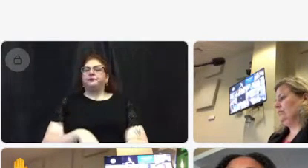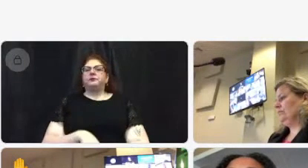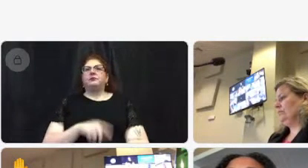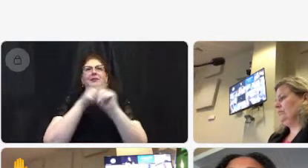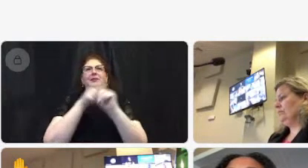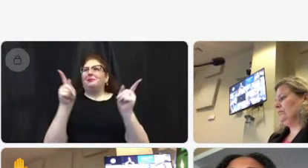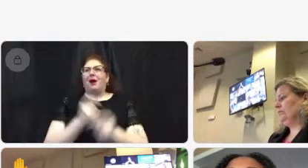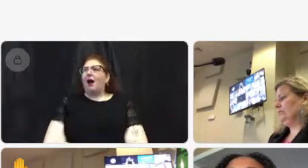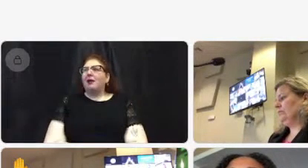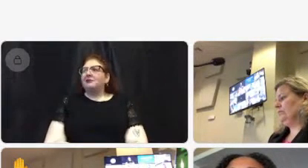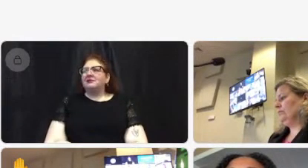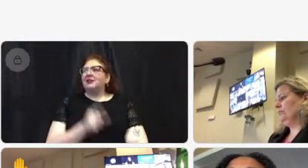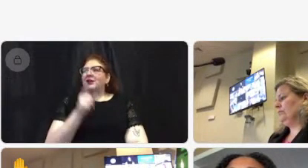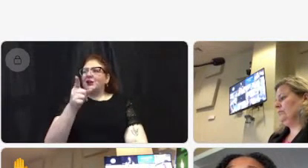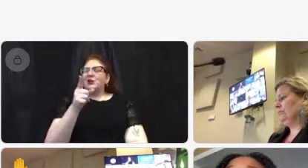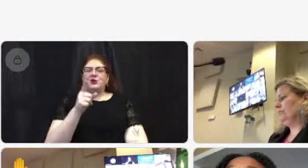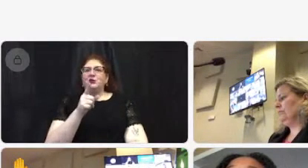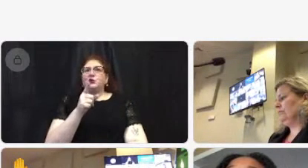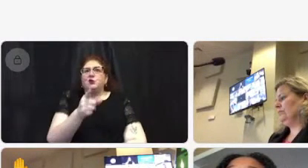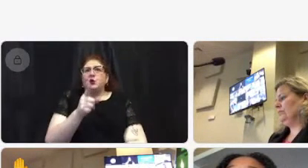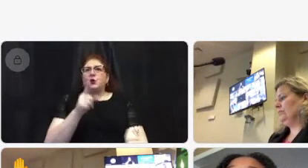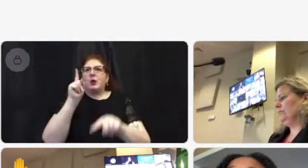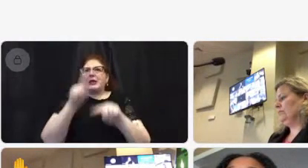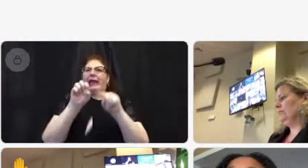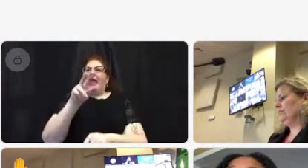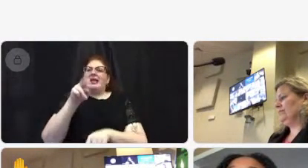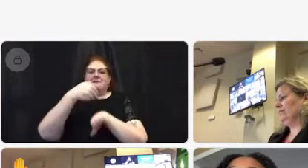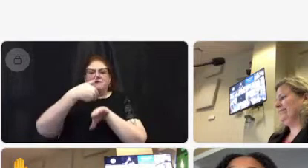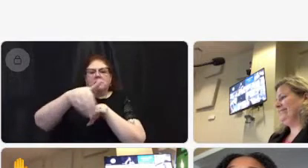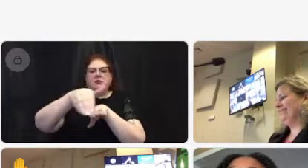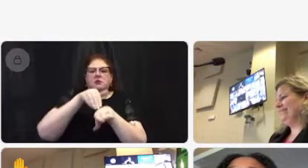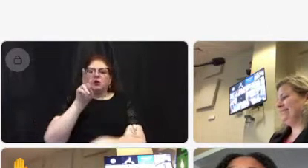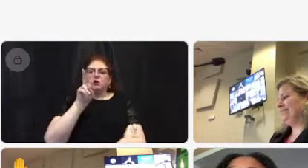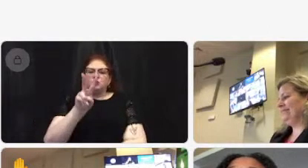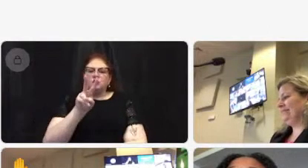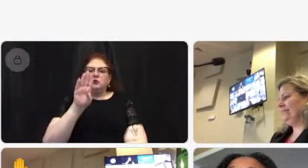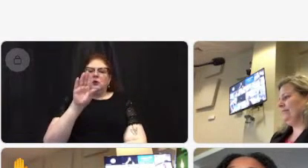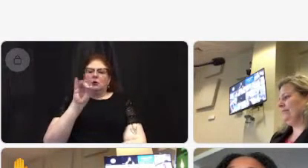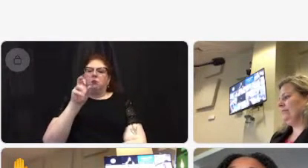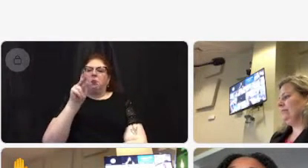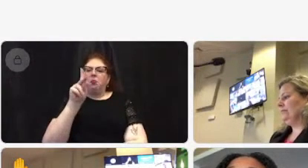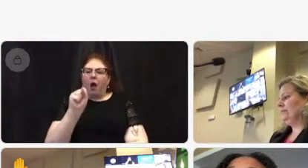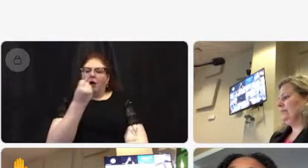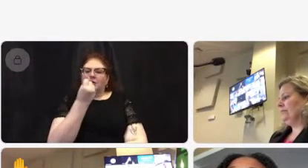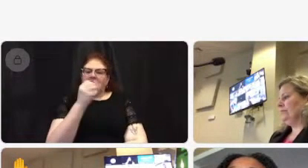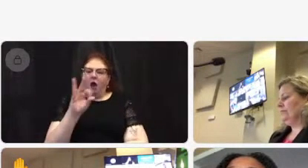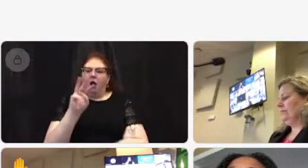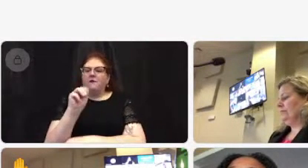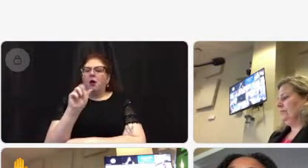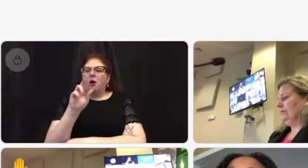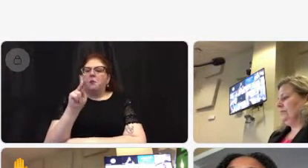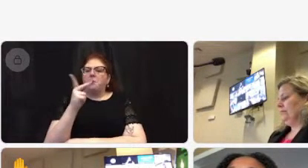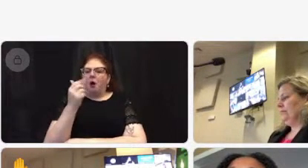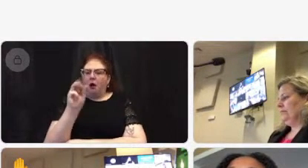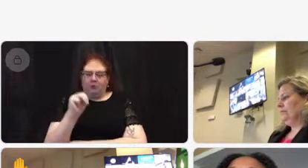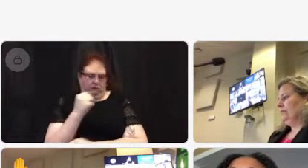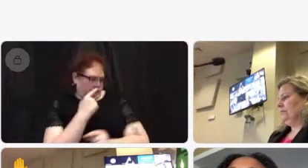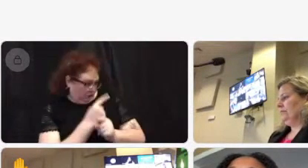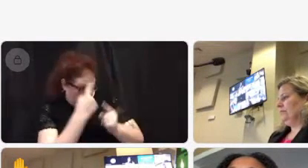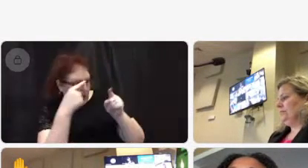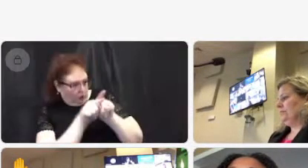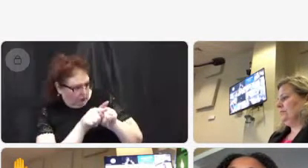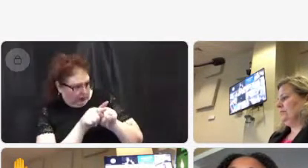of Markham. Not at all. No, I agree with you. That's what. And so, to me, we've got to go ahead and take care